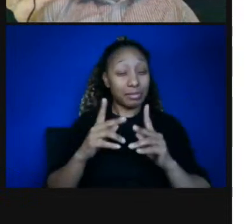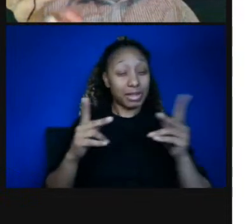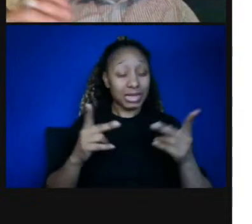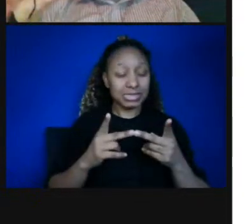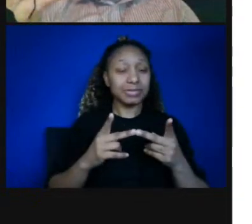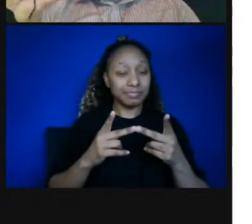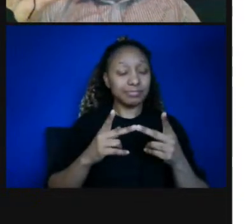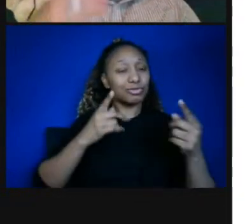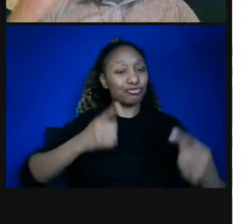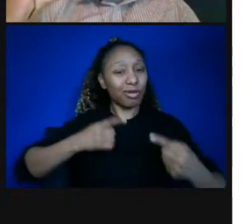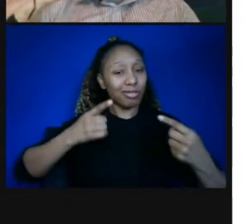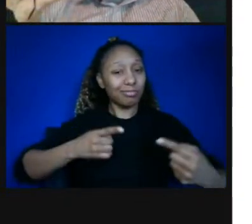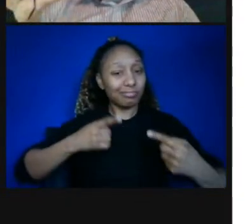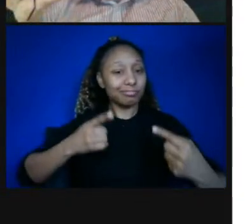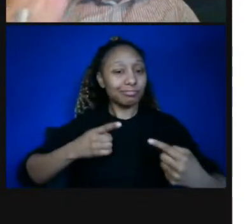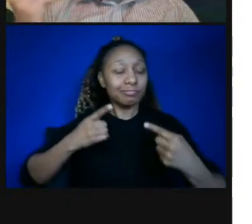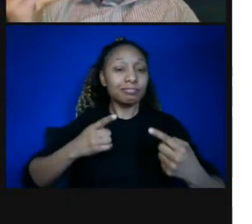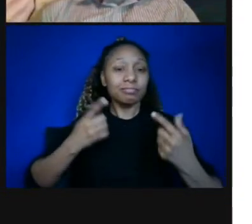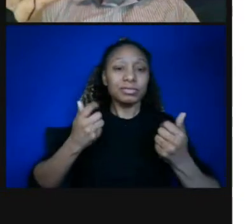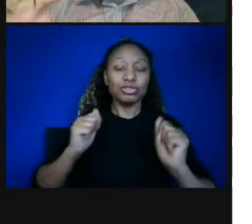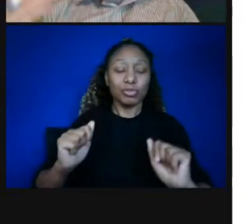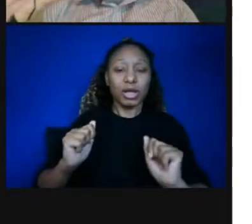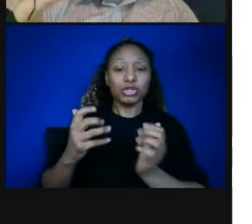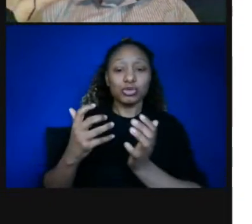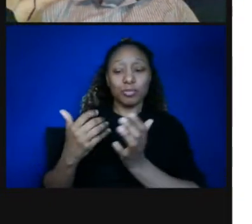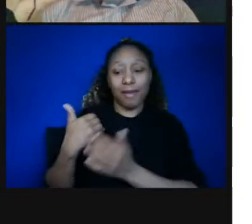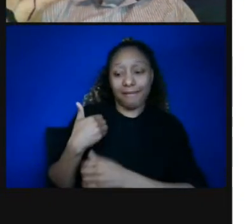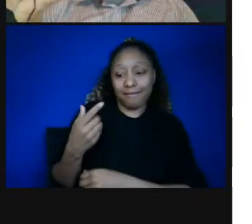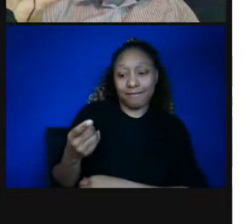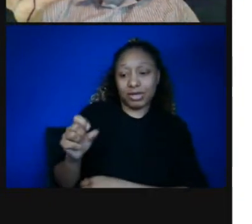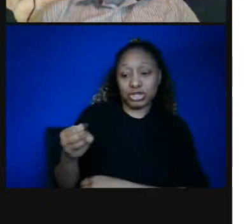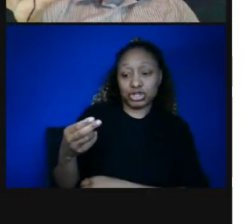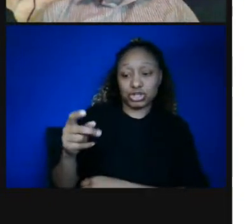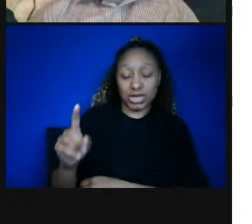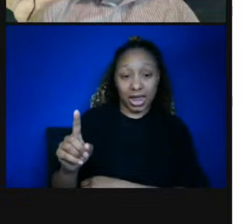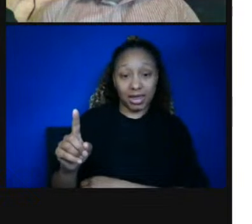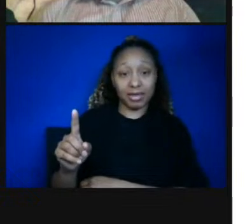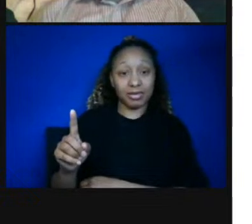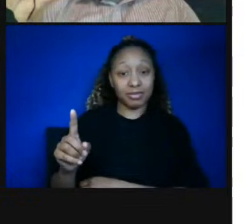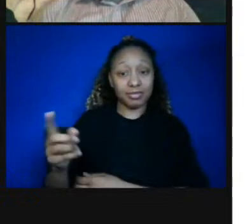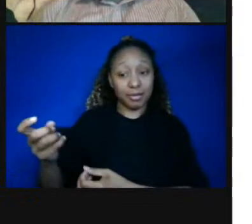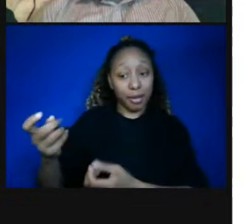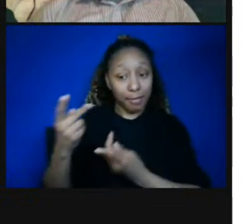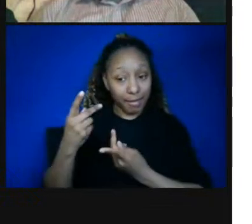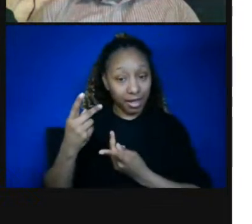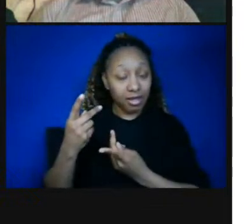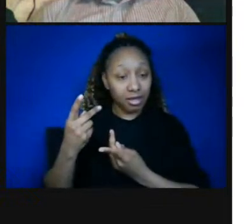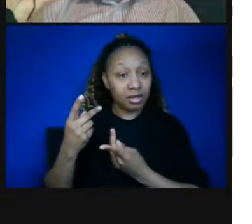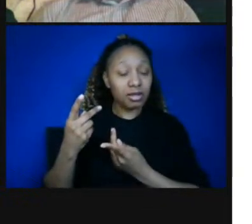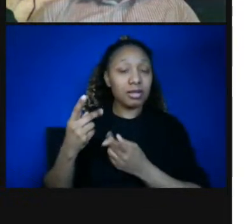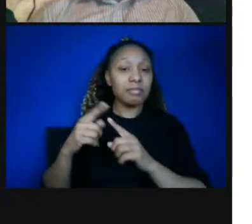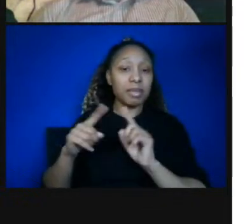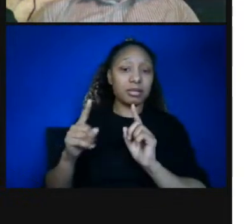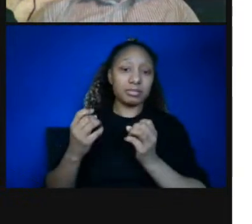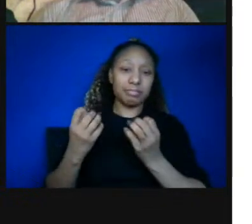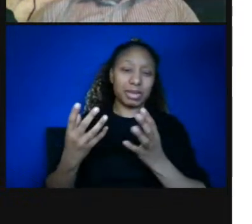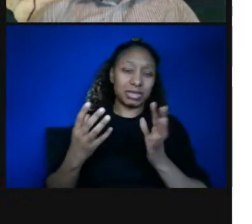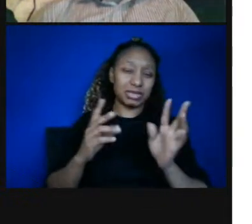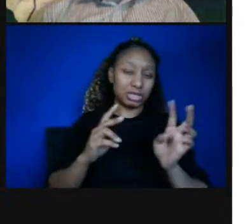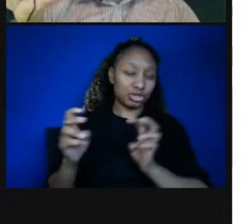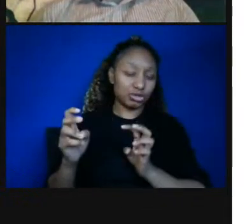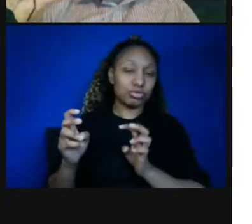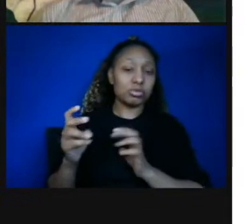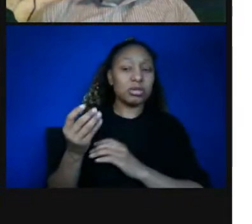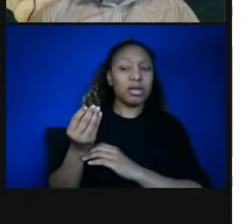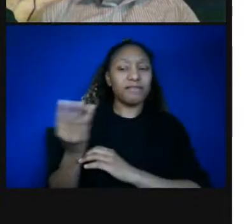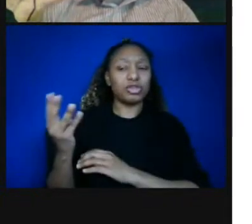issues trying to have the shad come back and return. and they're having many issues. Very few places in the